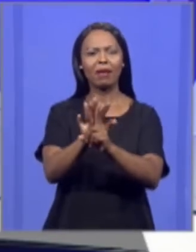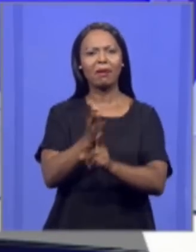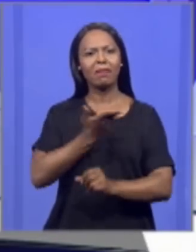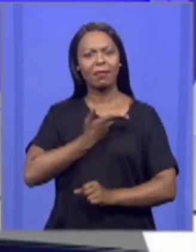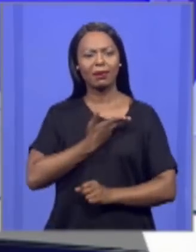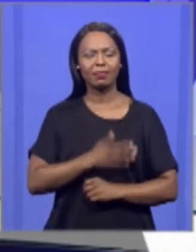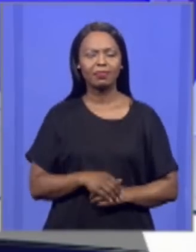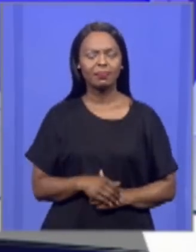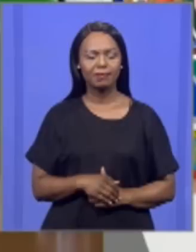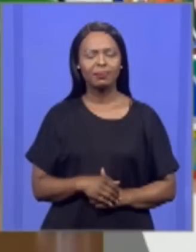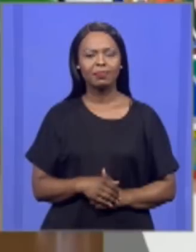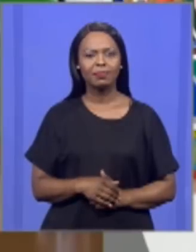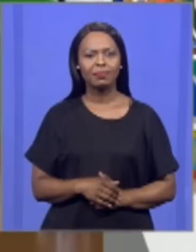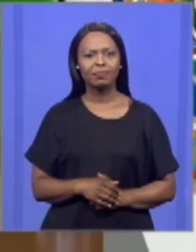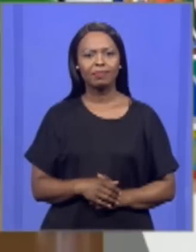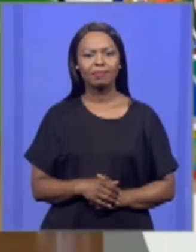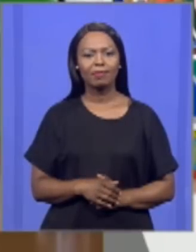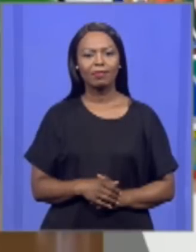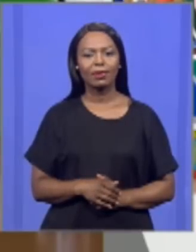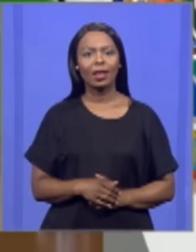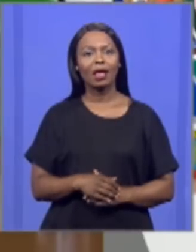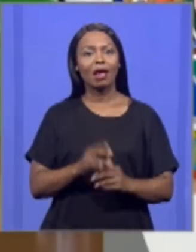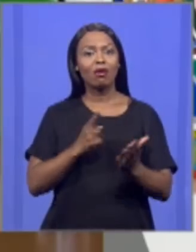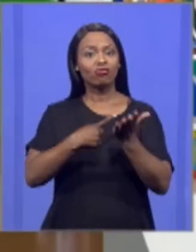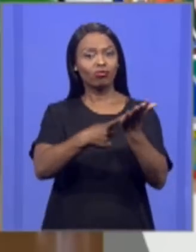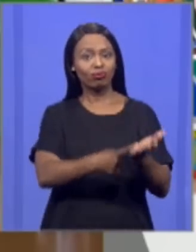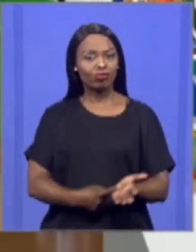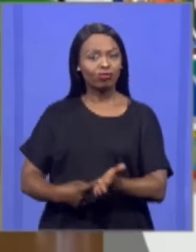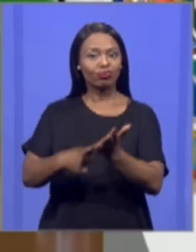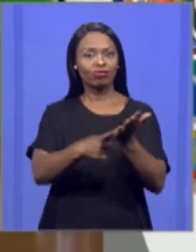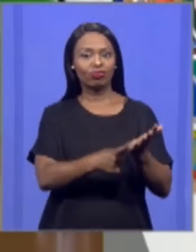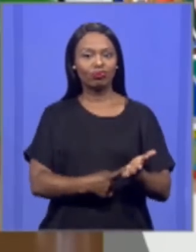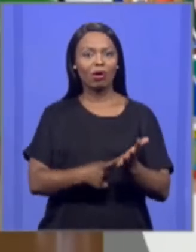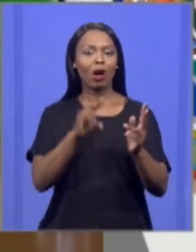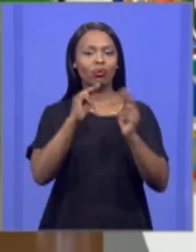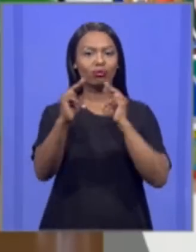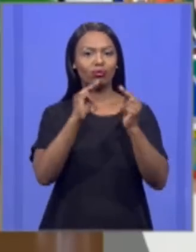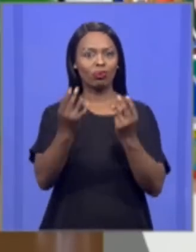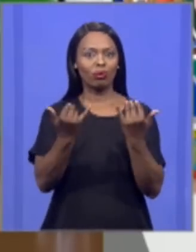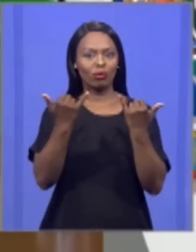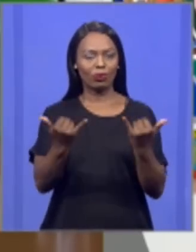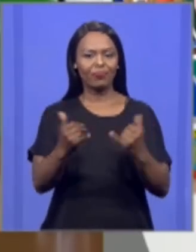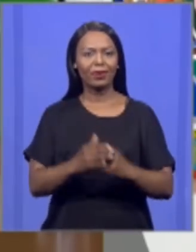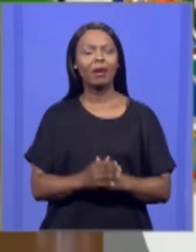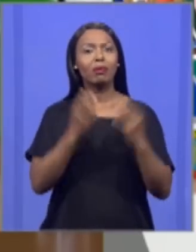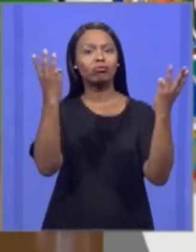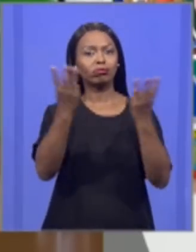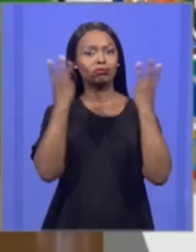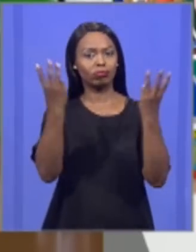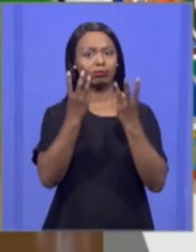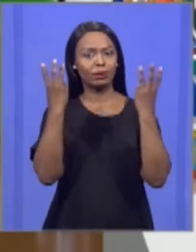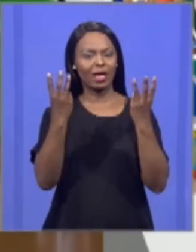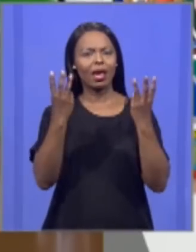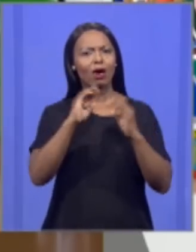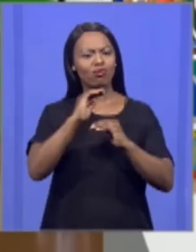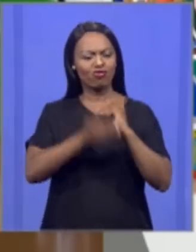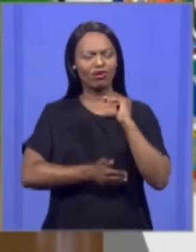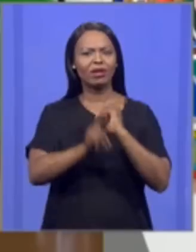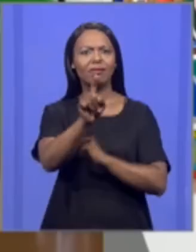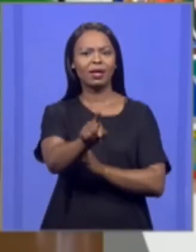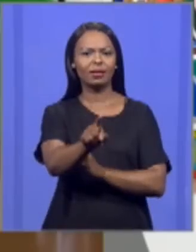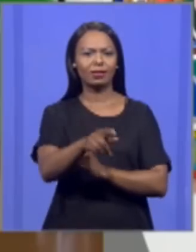leo. In our discussions today, we also emphasize that civilians must be protected